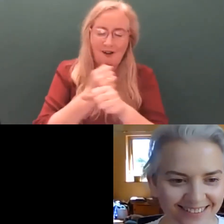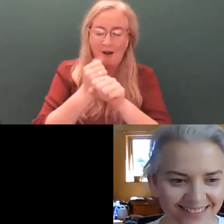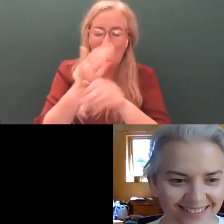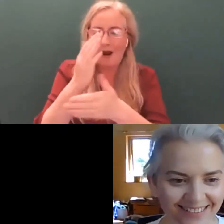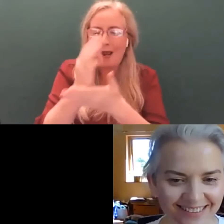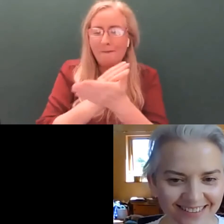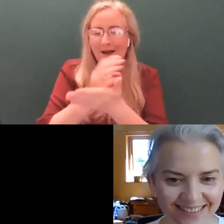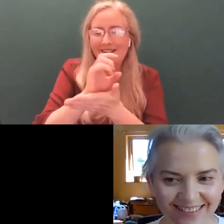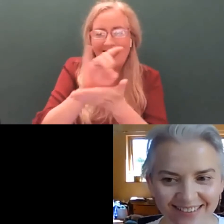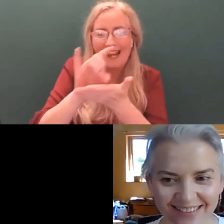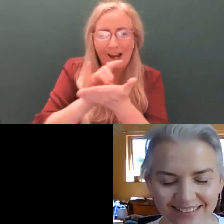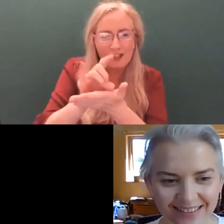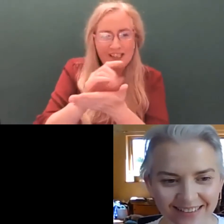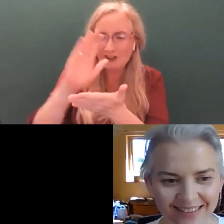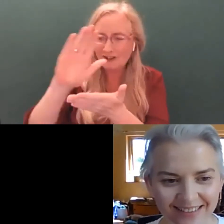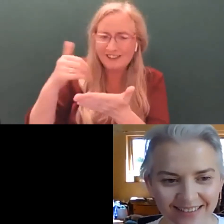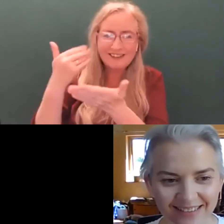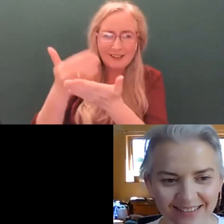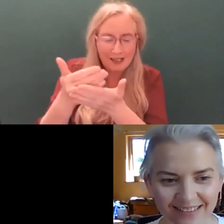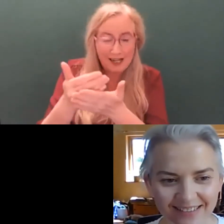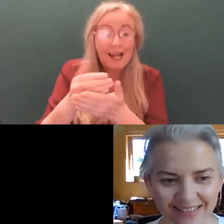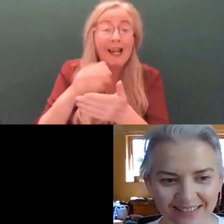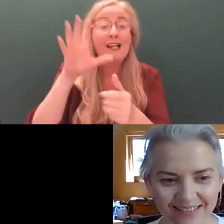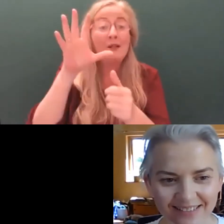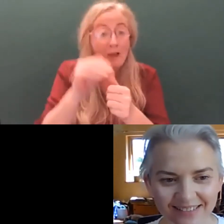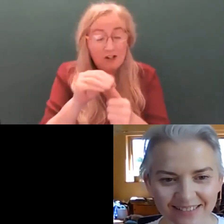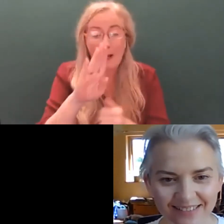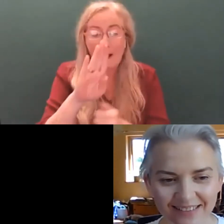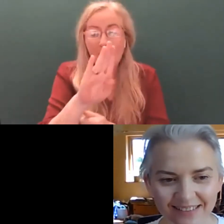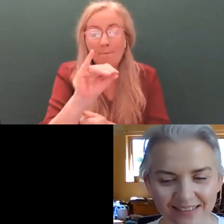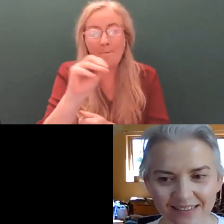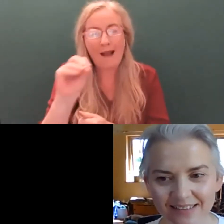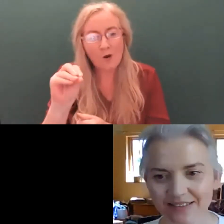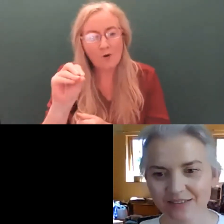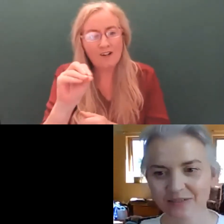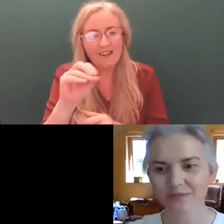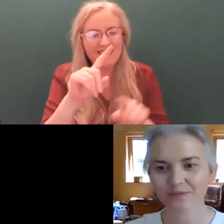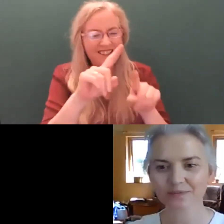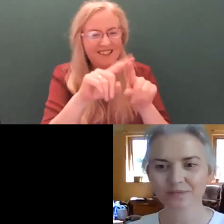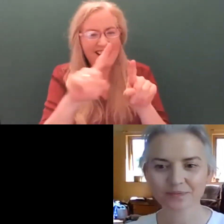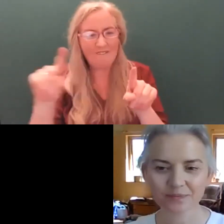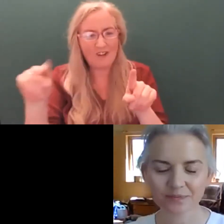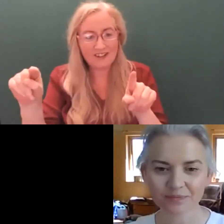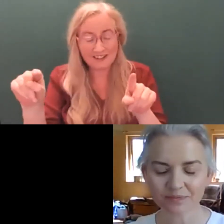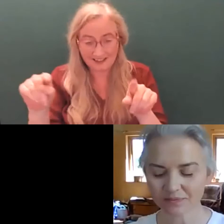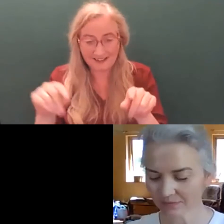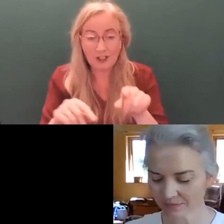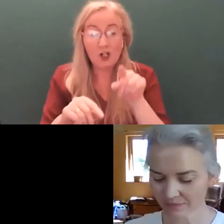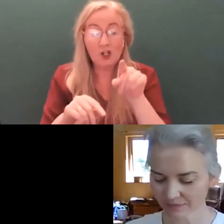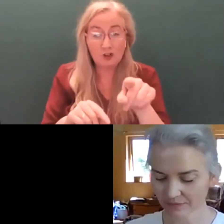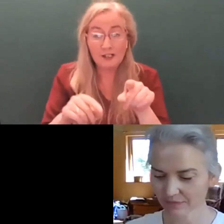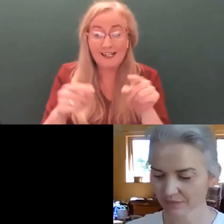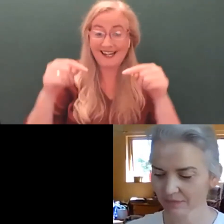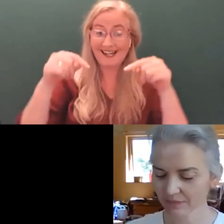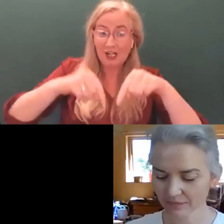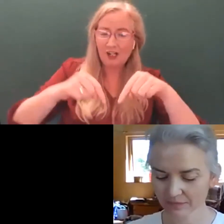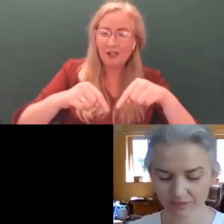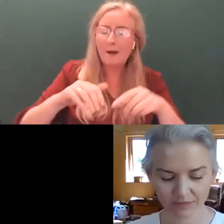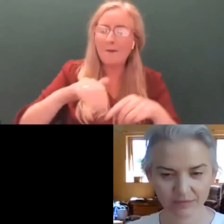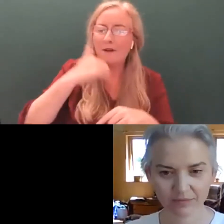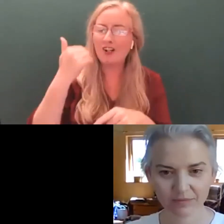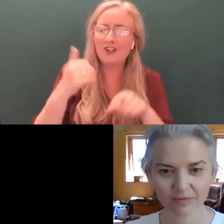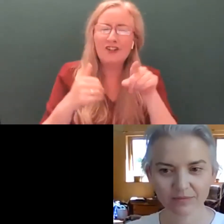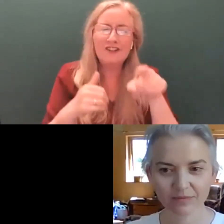but particularly biodiversity. And she is here because she has a good